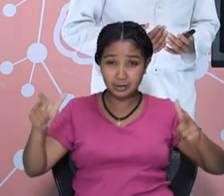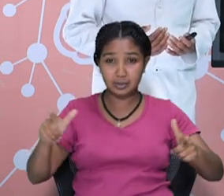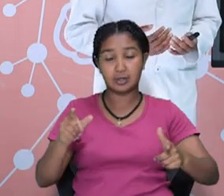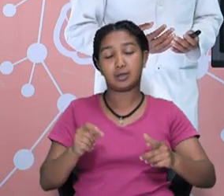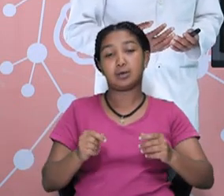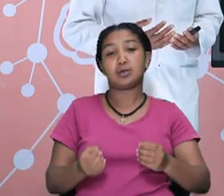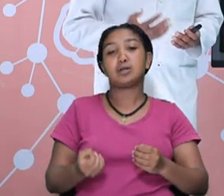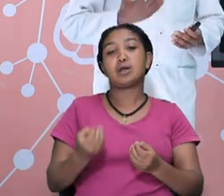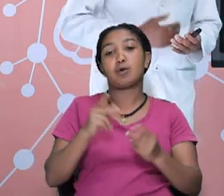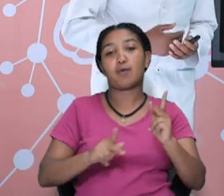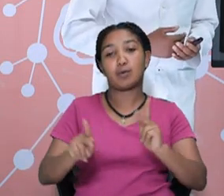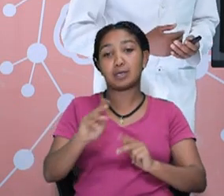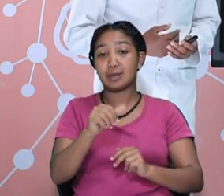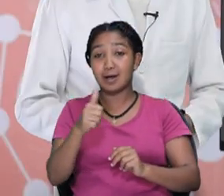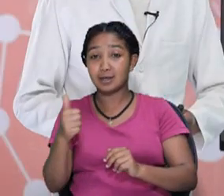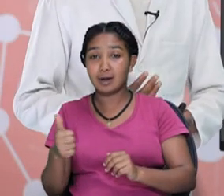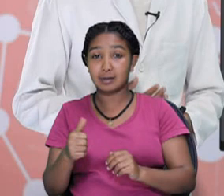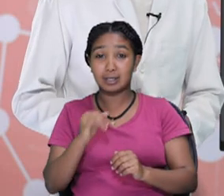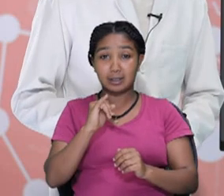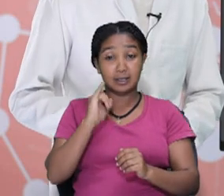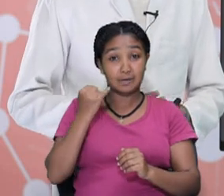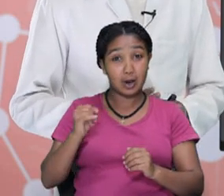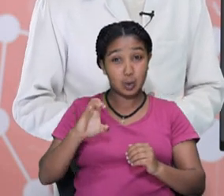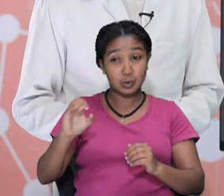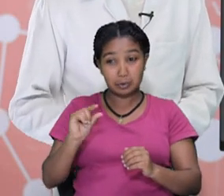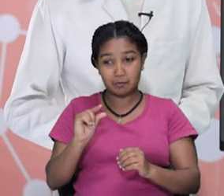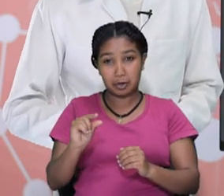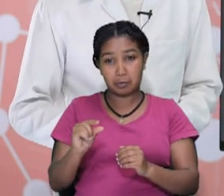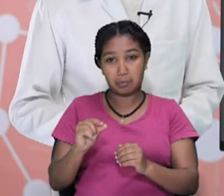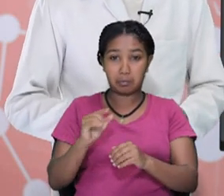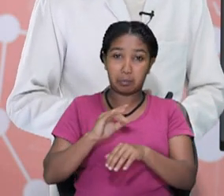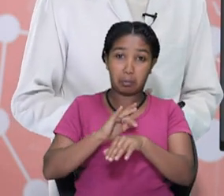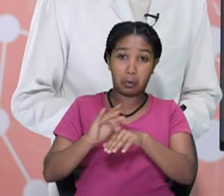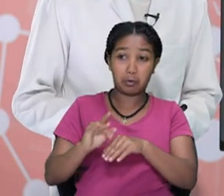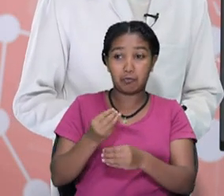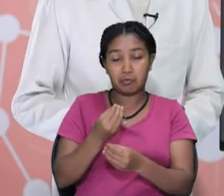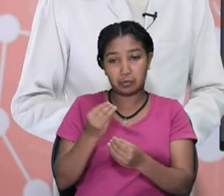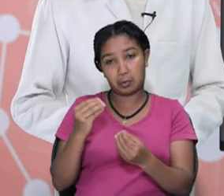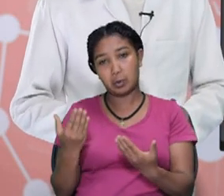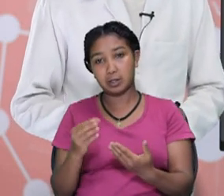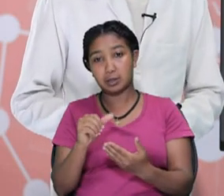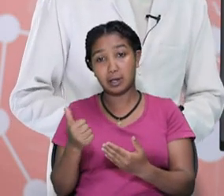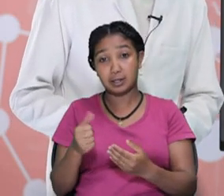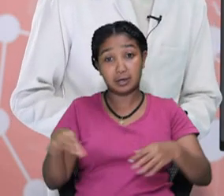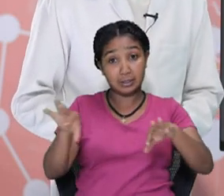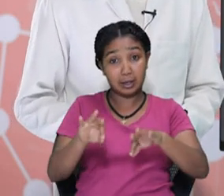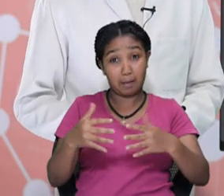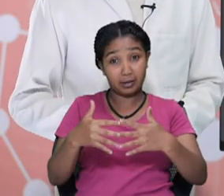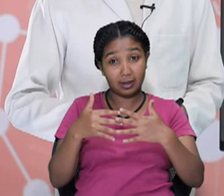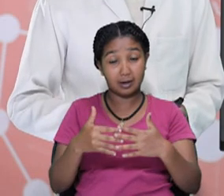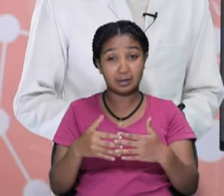populations. On the other hand, if an ecosystem is very poor in its food content and other necessary